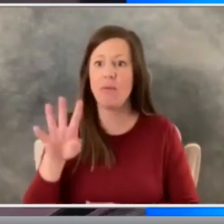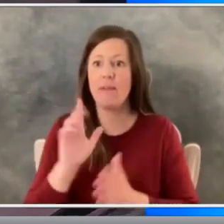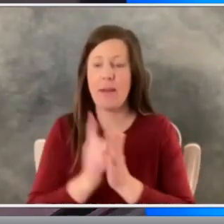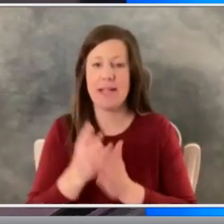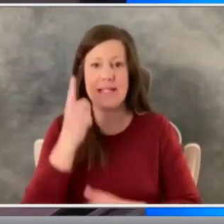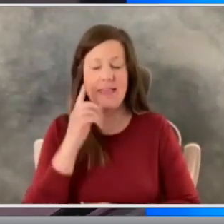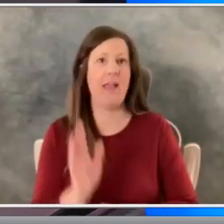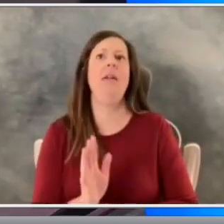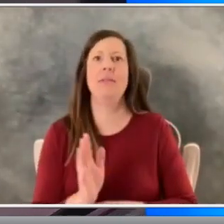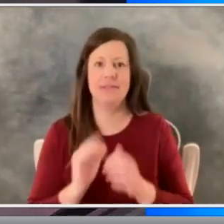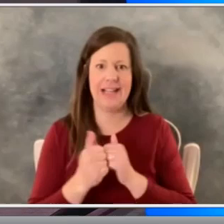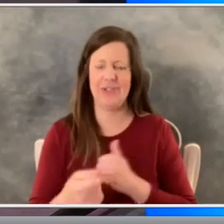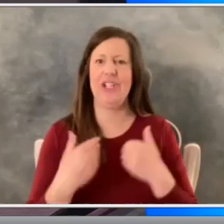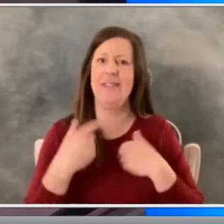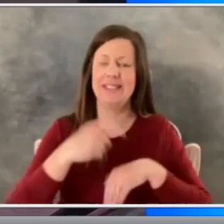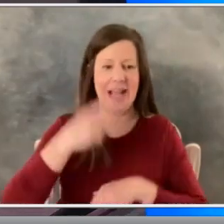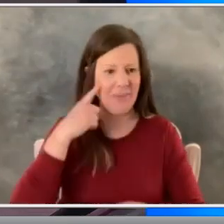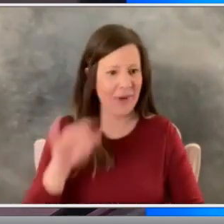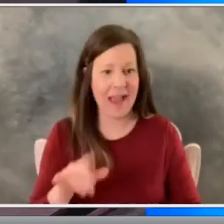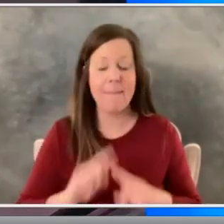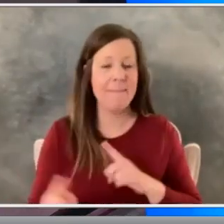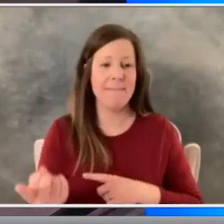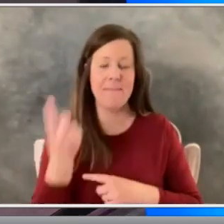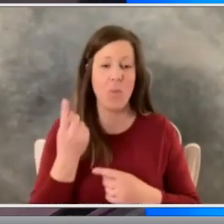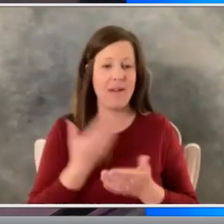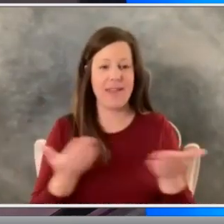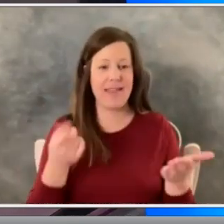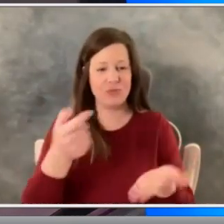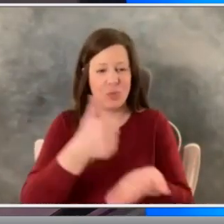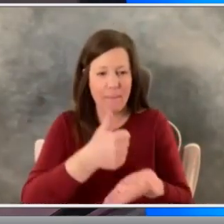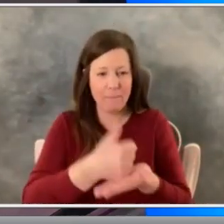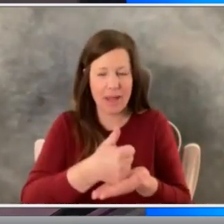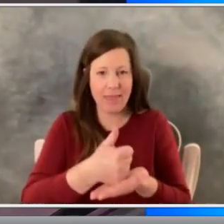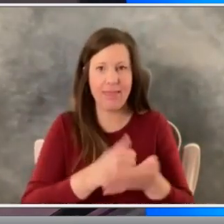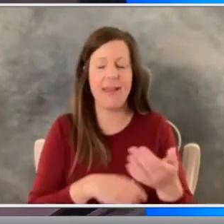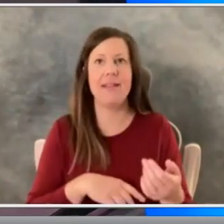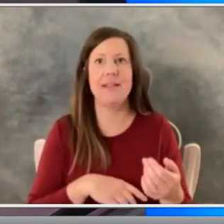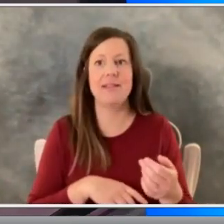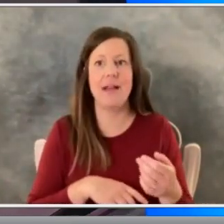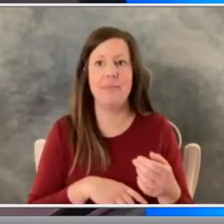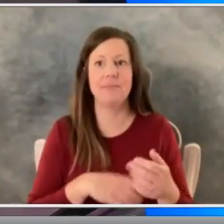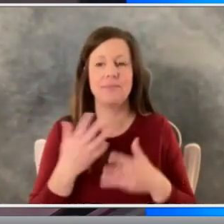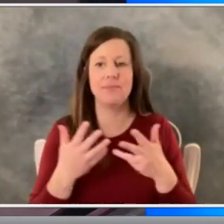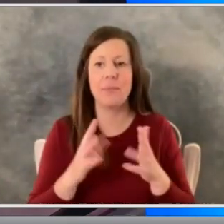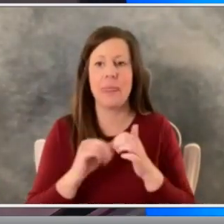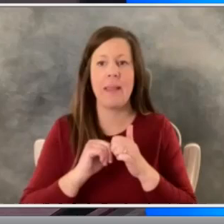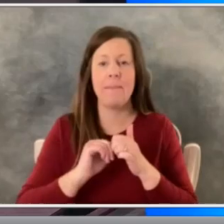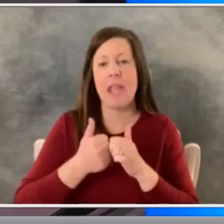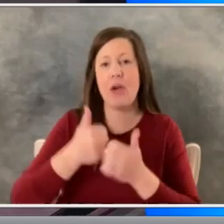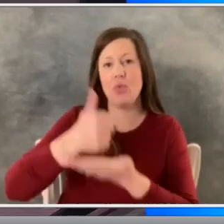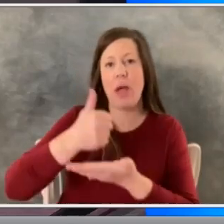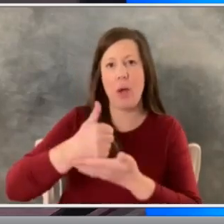do that? One of the things that you helped with and that you continue to help with is how to help caregivers